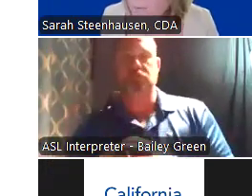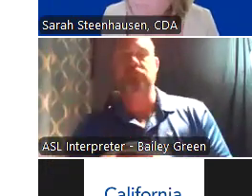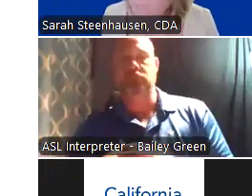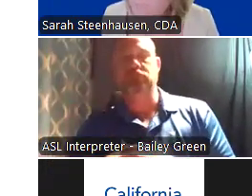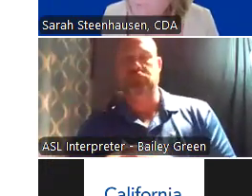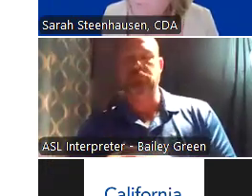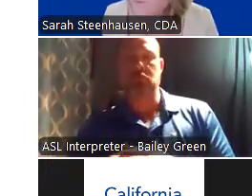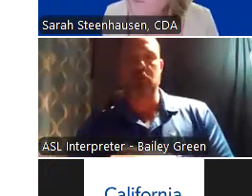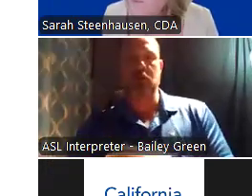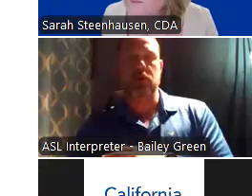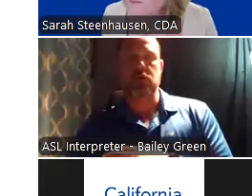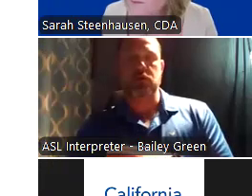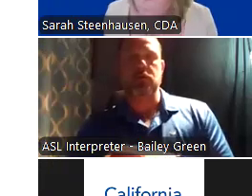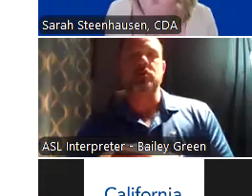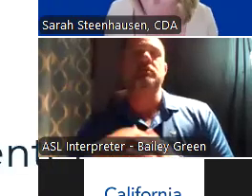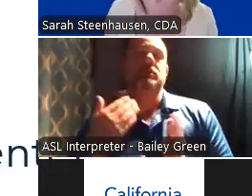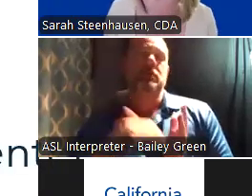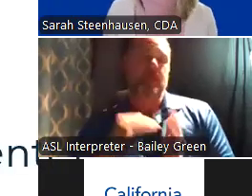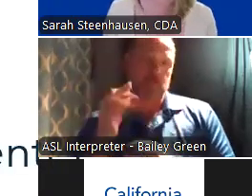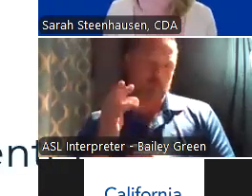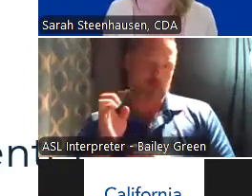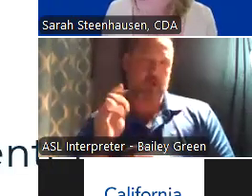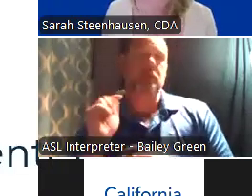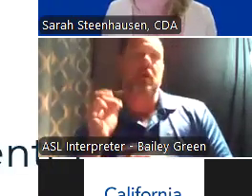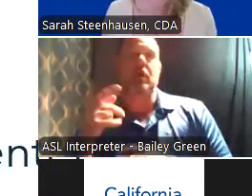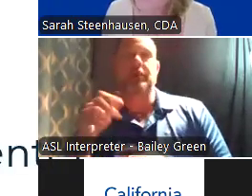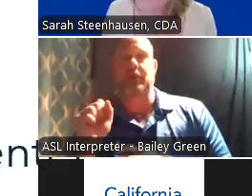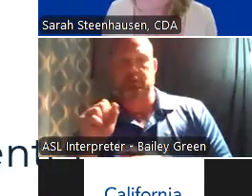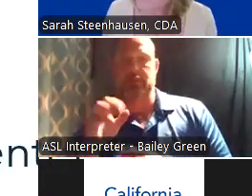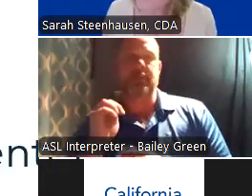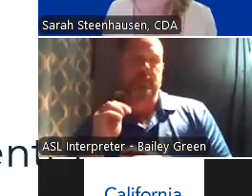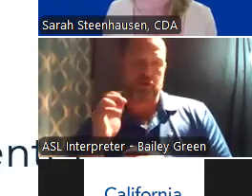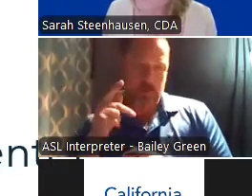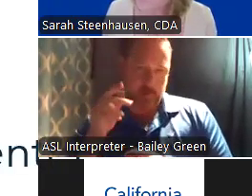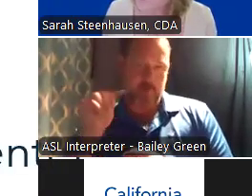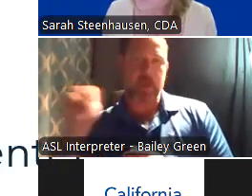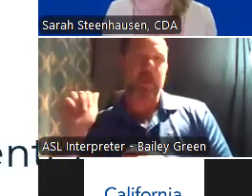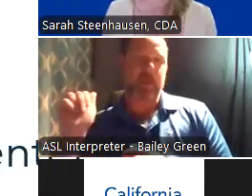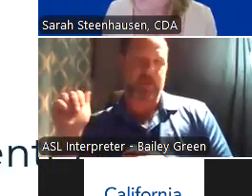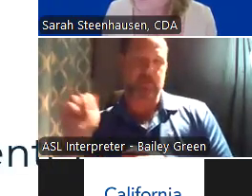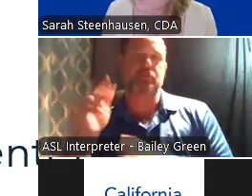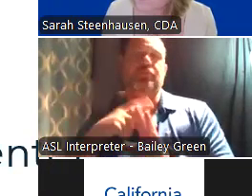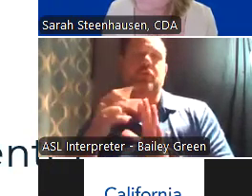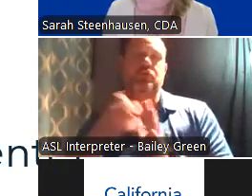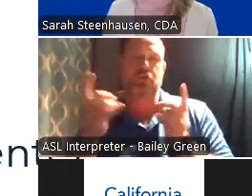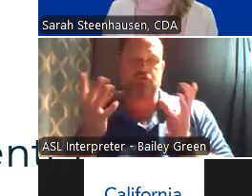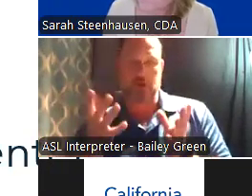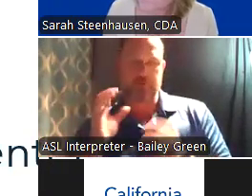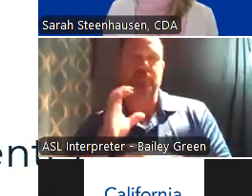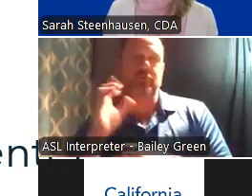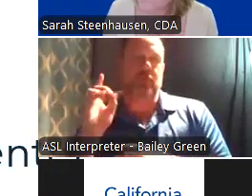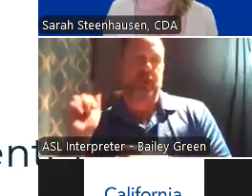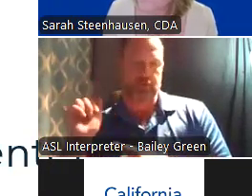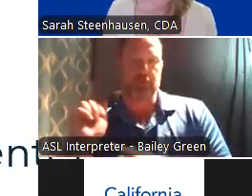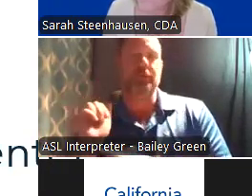Hi, everyone. Again, Jackie Tompkins, Master Plan for Aging Project Director here at the California Department of Aging. I indicated